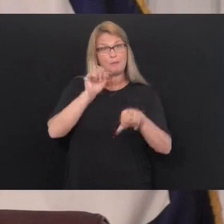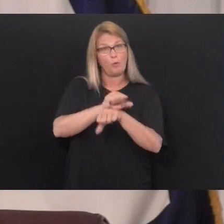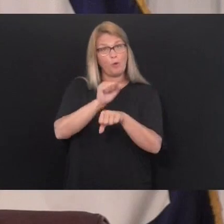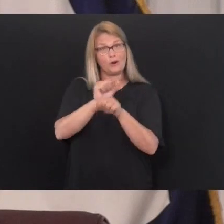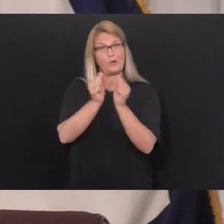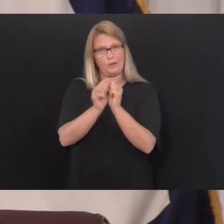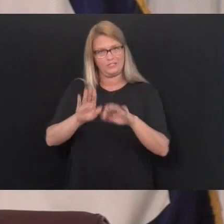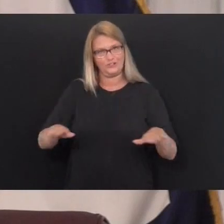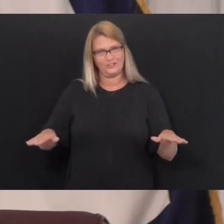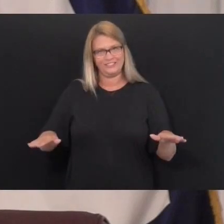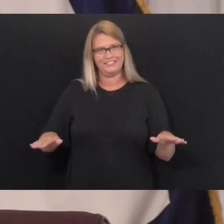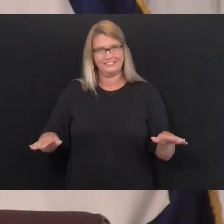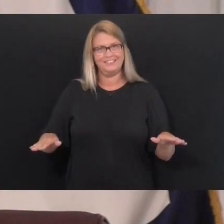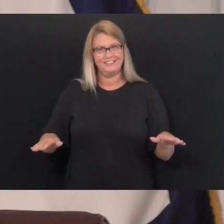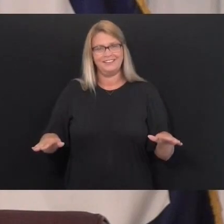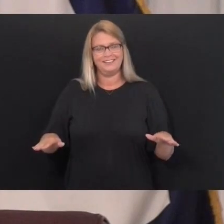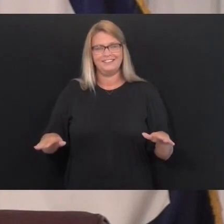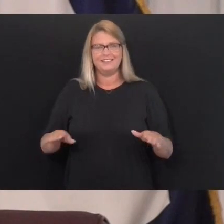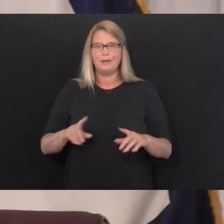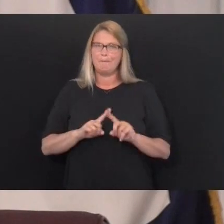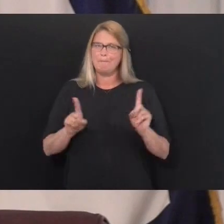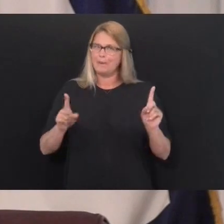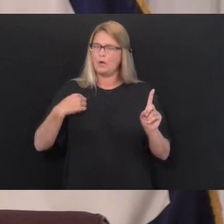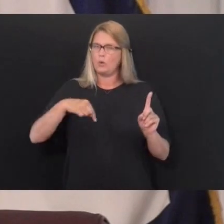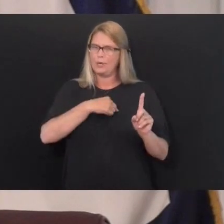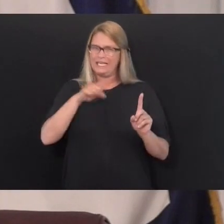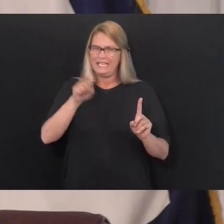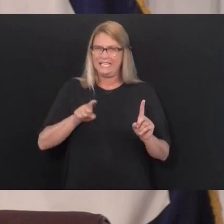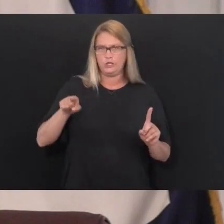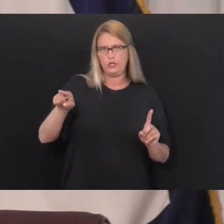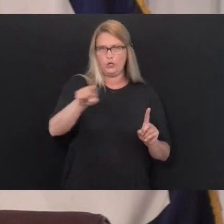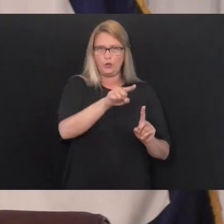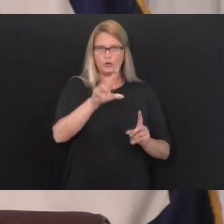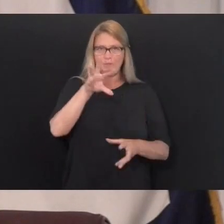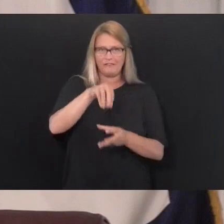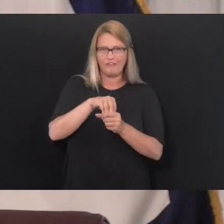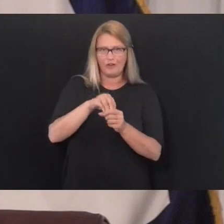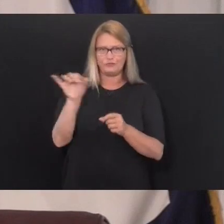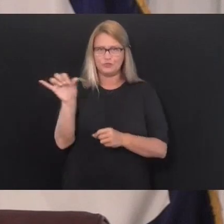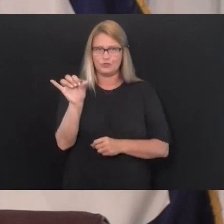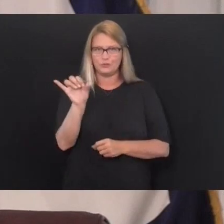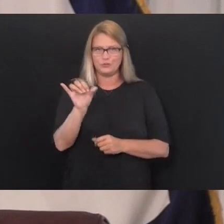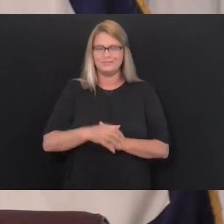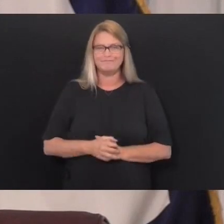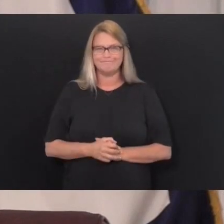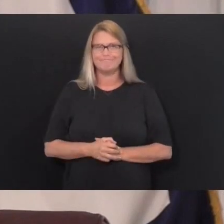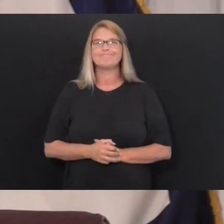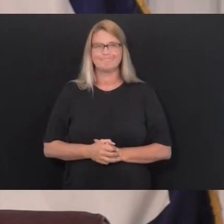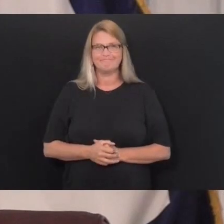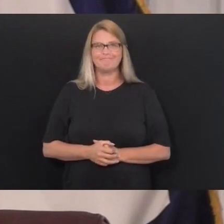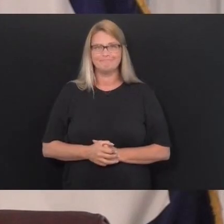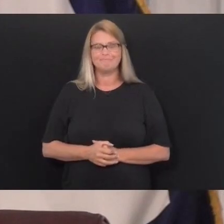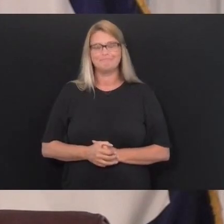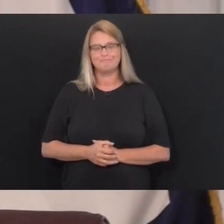so our start date for golf practice is August 17th. Their first contest will